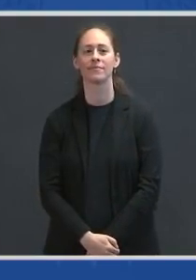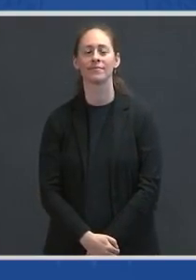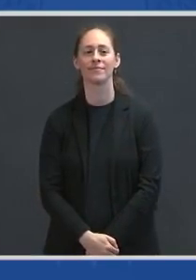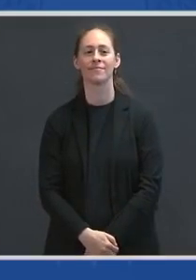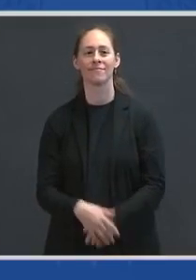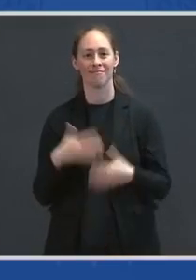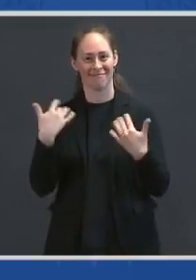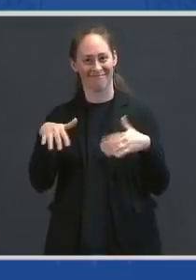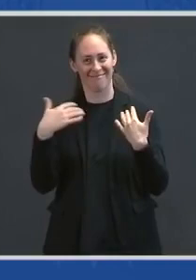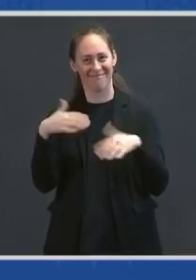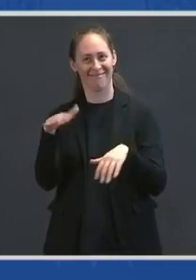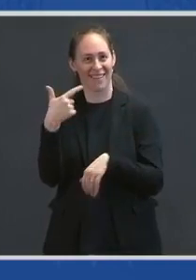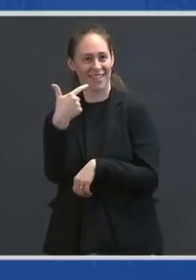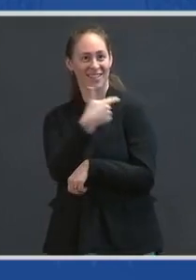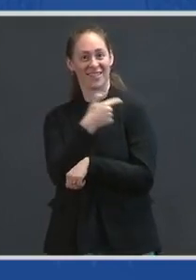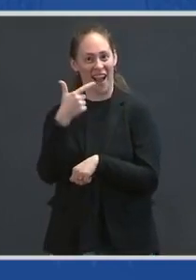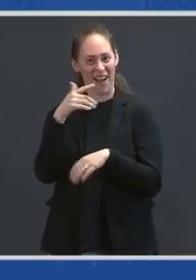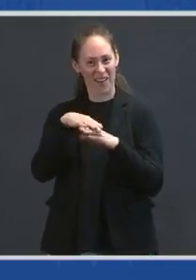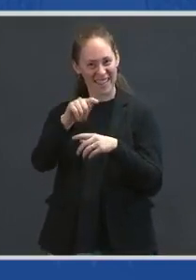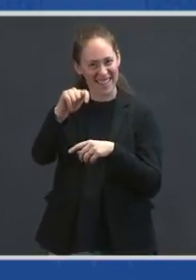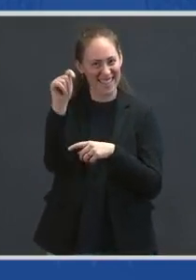I think I was going to get one.